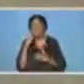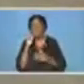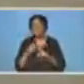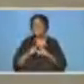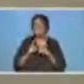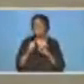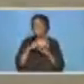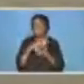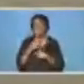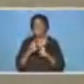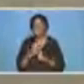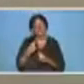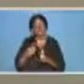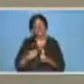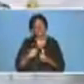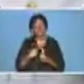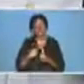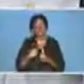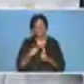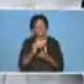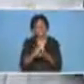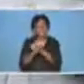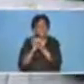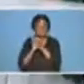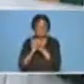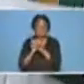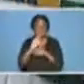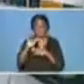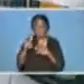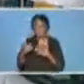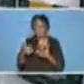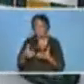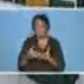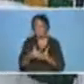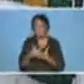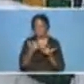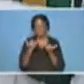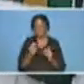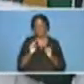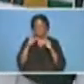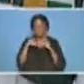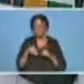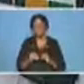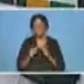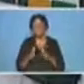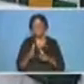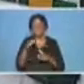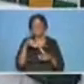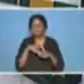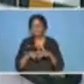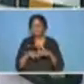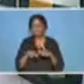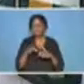first of all, I would like to congratulate all the recruits, the new recruits, well, now Marines, of Entry 60, Woman